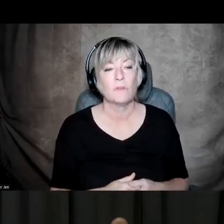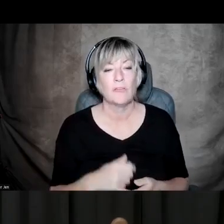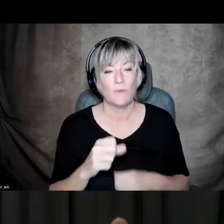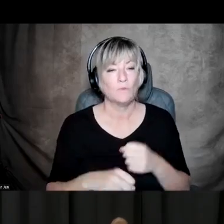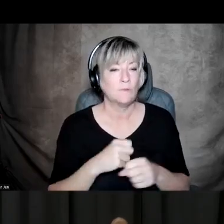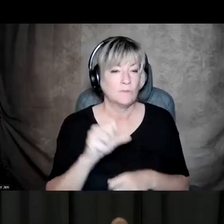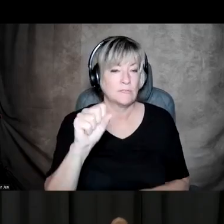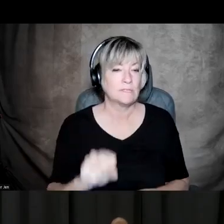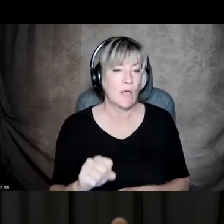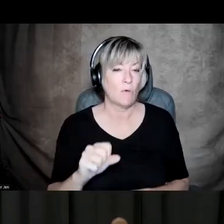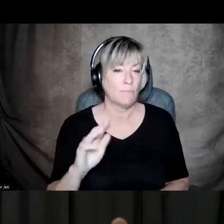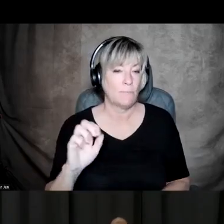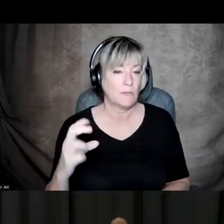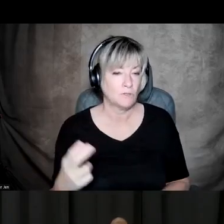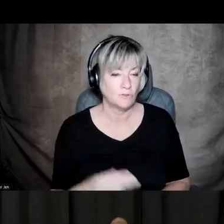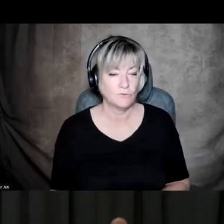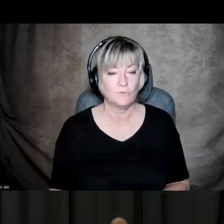South Beach.